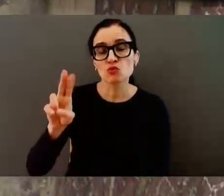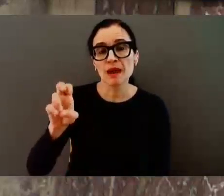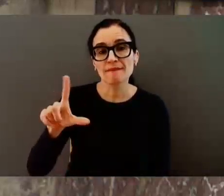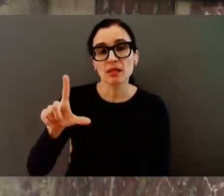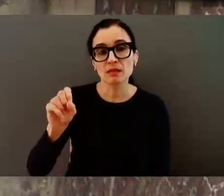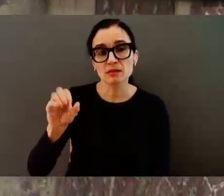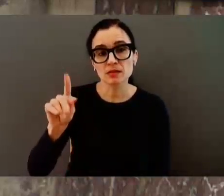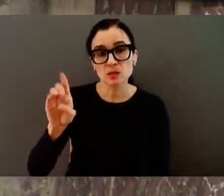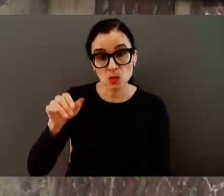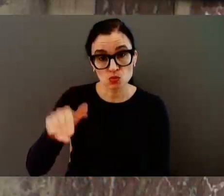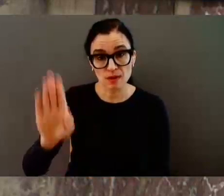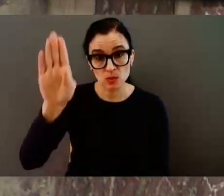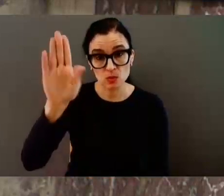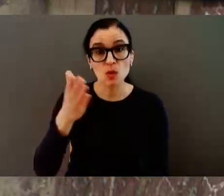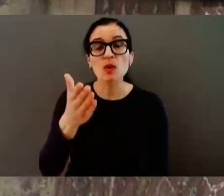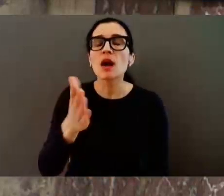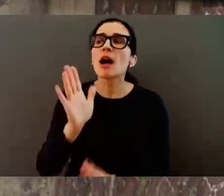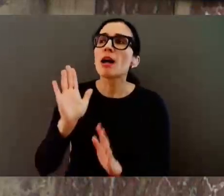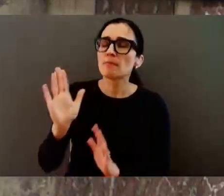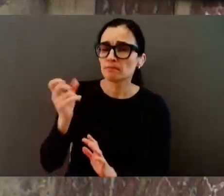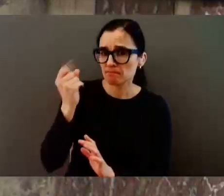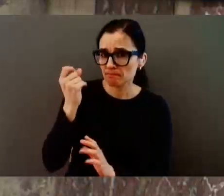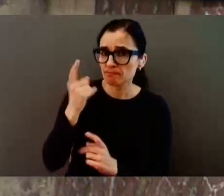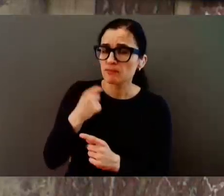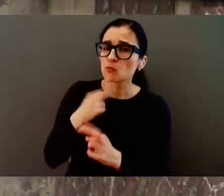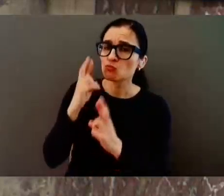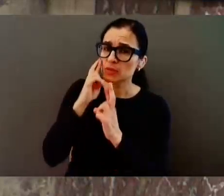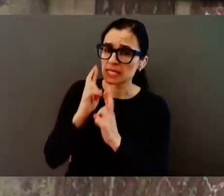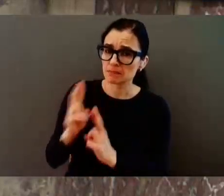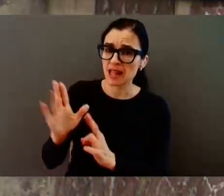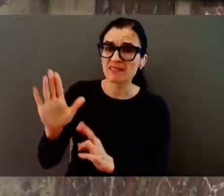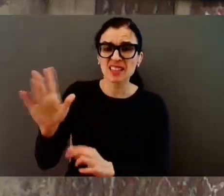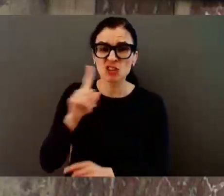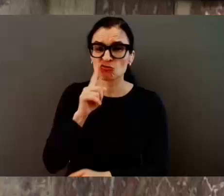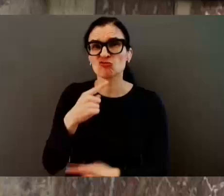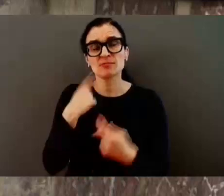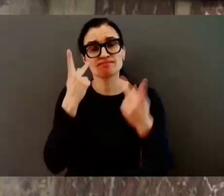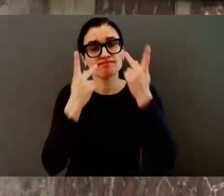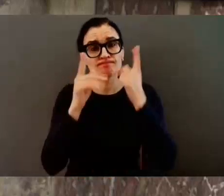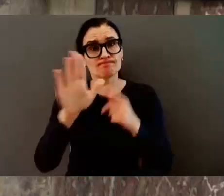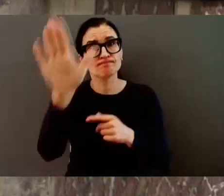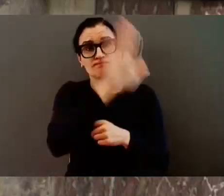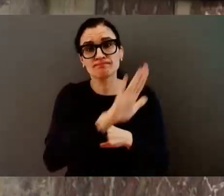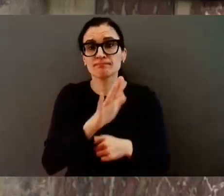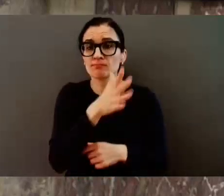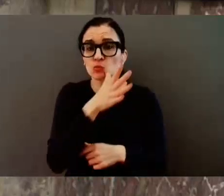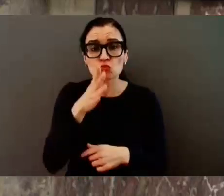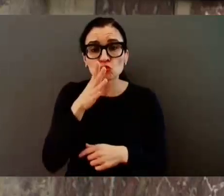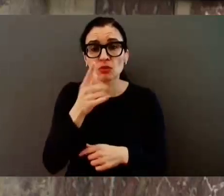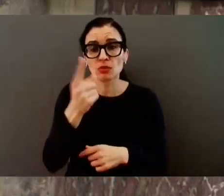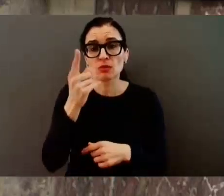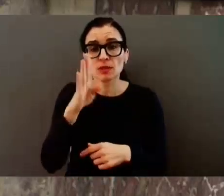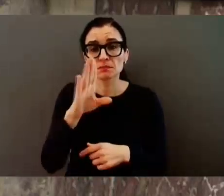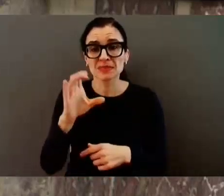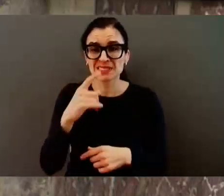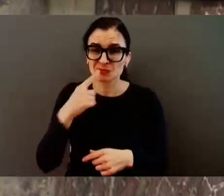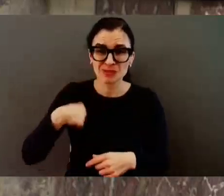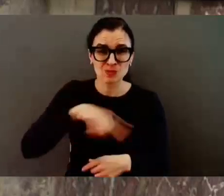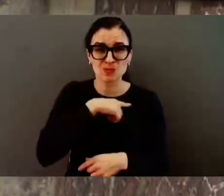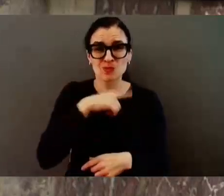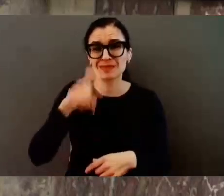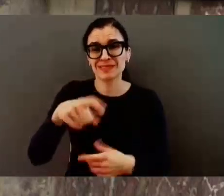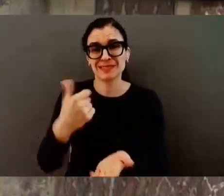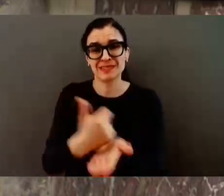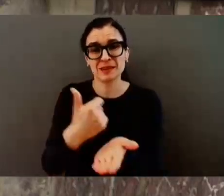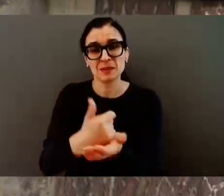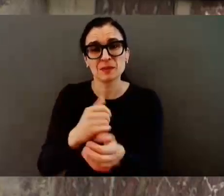help. For decades, border communities in my riding relied on Alberta hospitals for acute care. It was